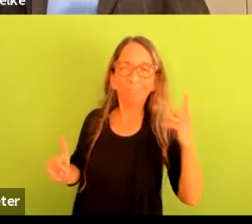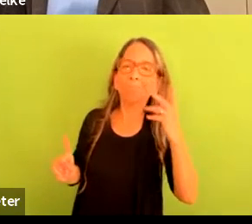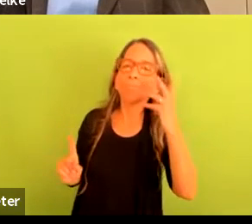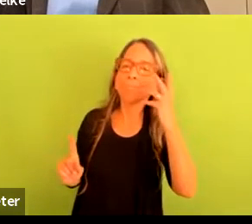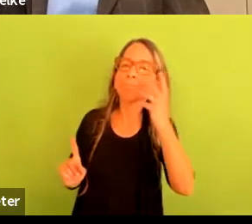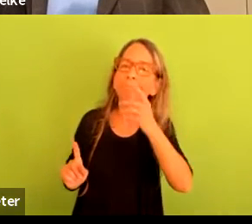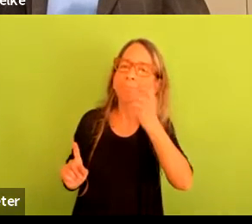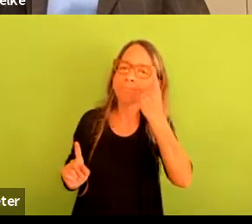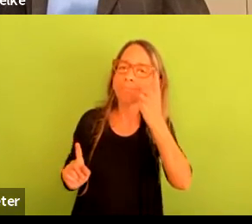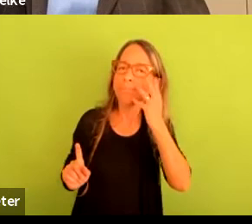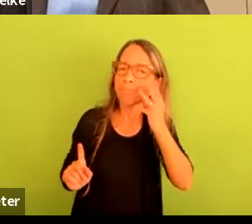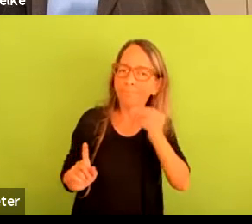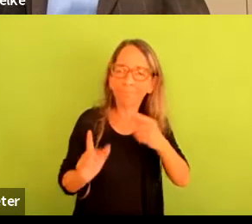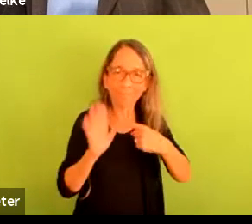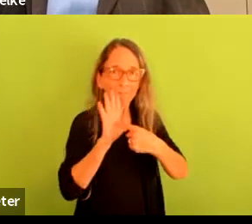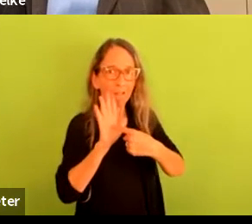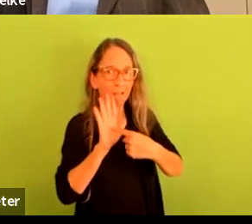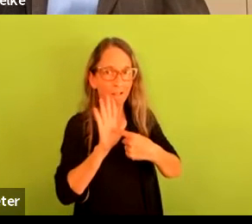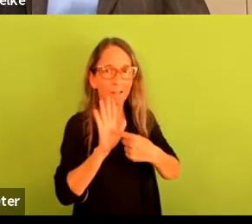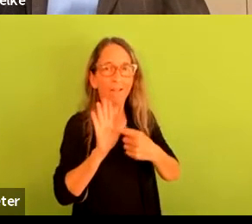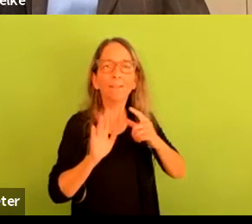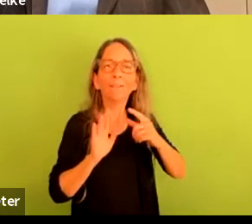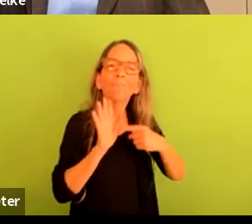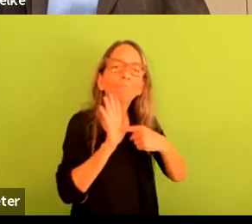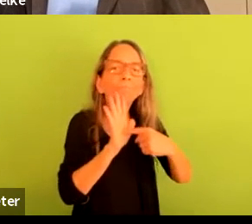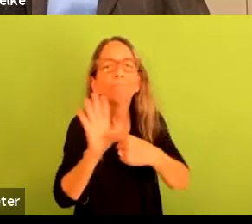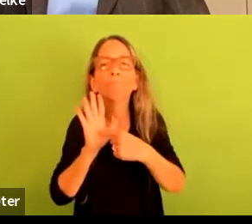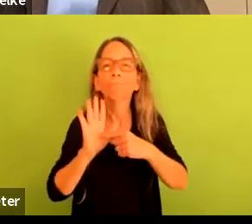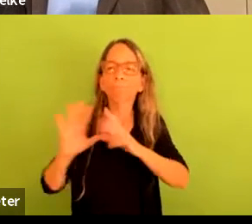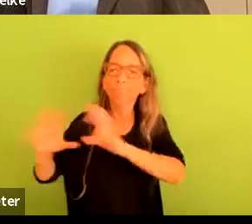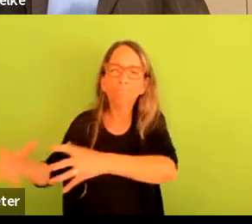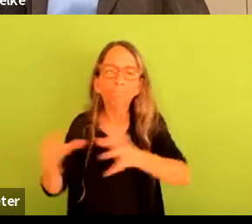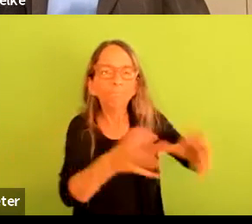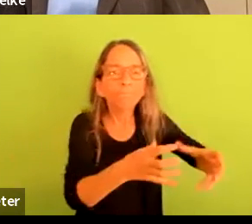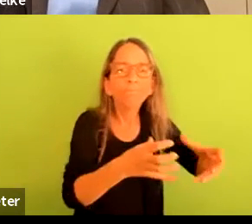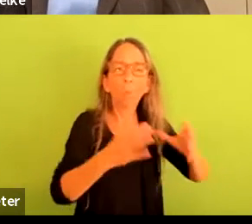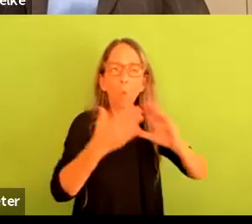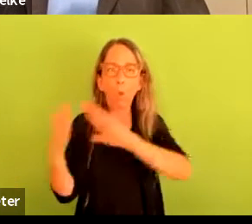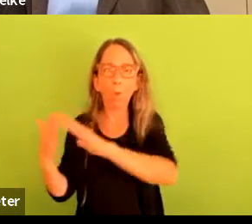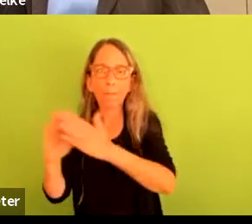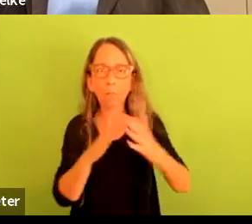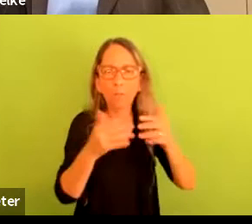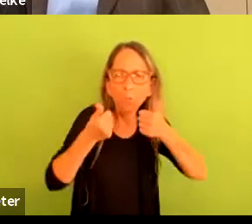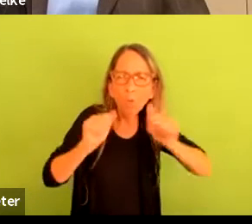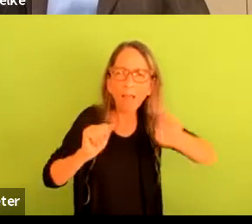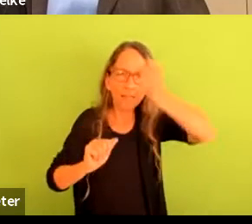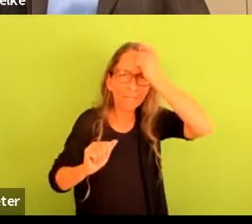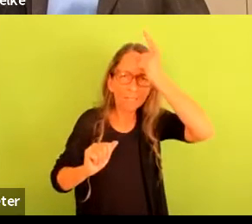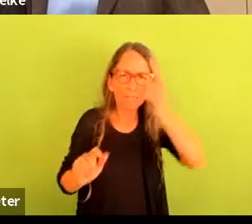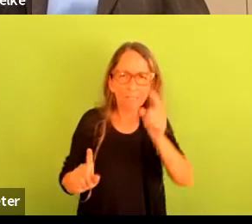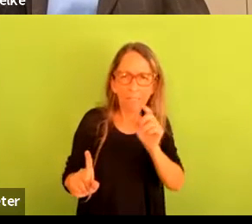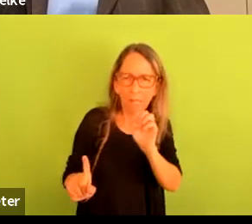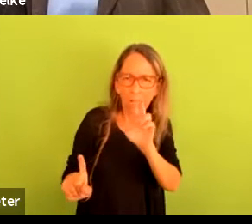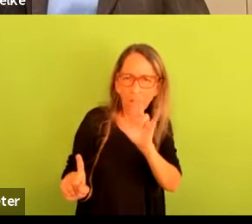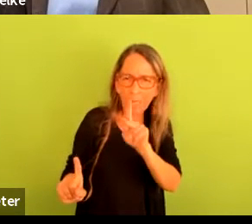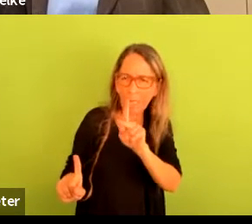demonstrative of different segments of the community and how they feel. I'm just trying to explain why maybe Erik is seeing a little bit of a different reaction from the consumers he deals with,